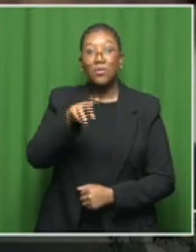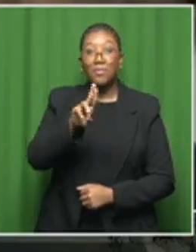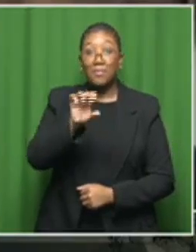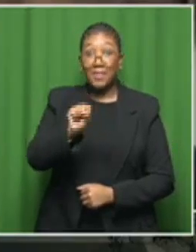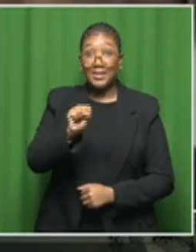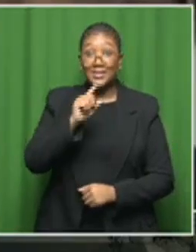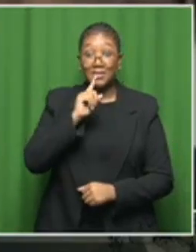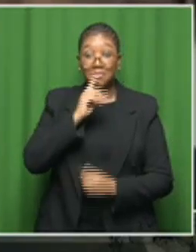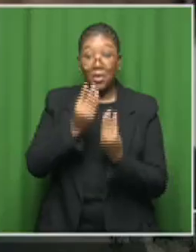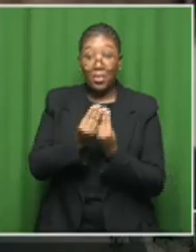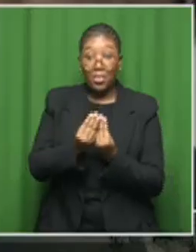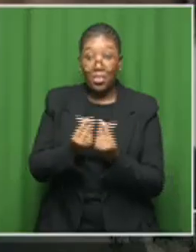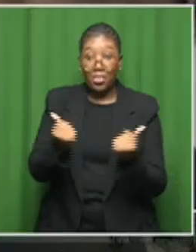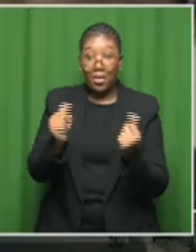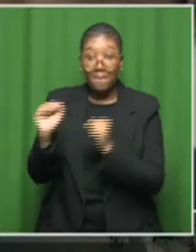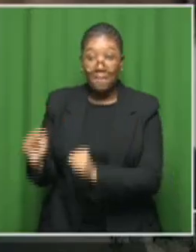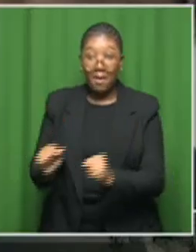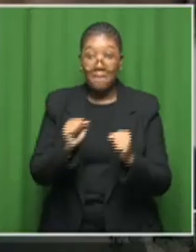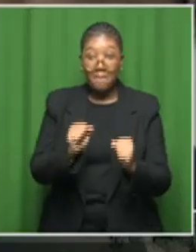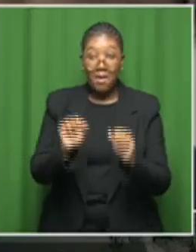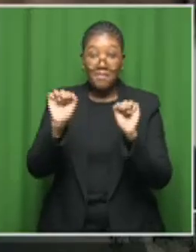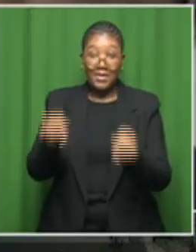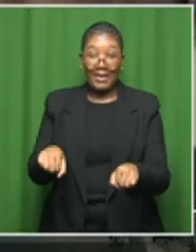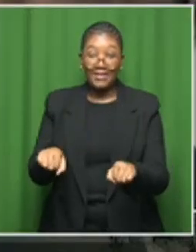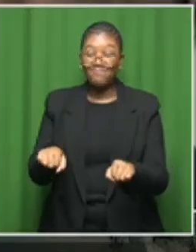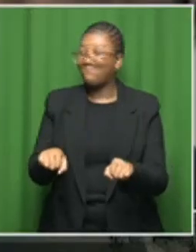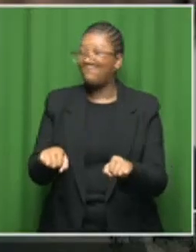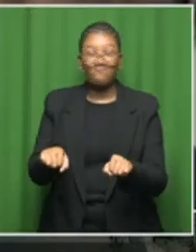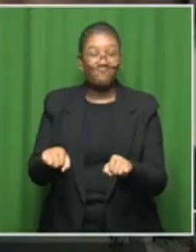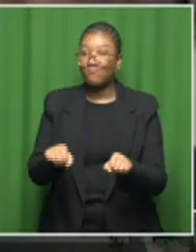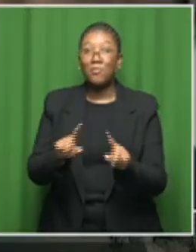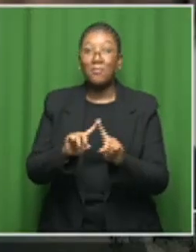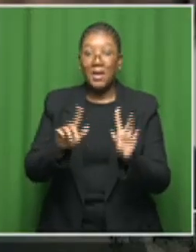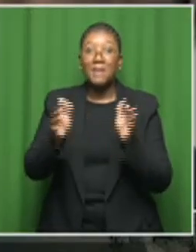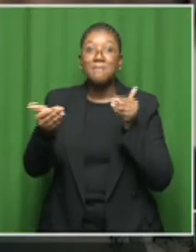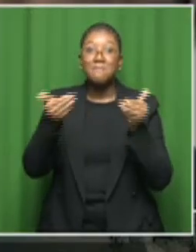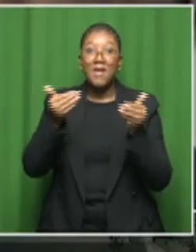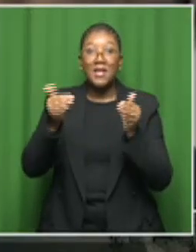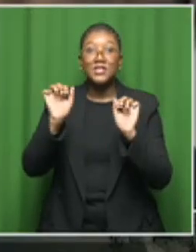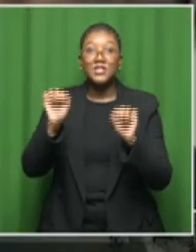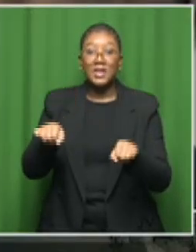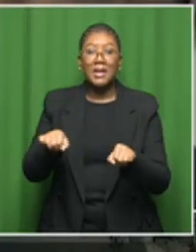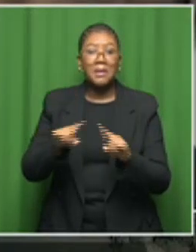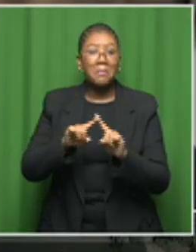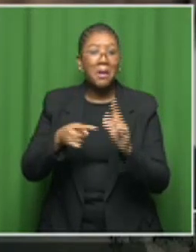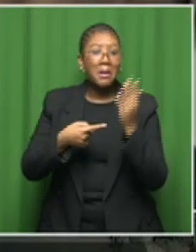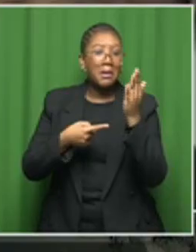but it is very treatable. Let's talk to treatment options. What are available at the moment?